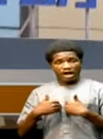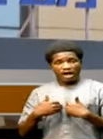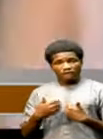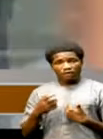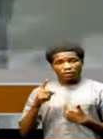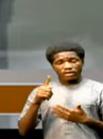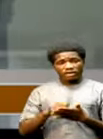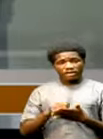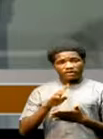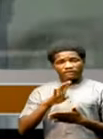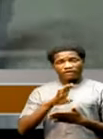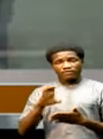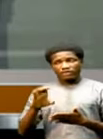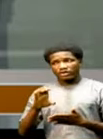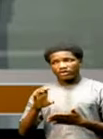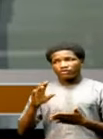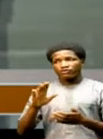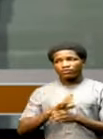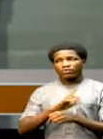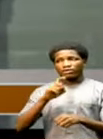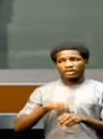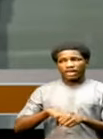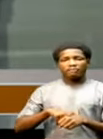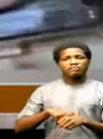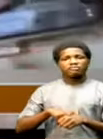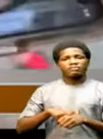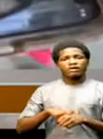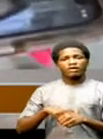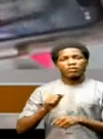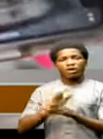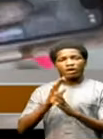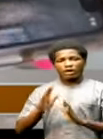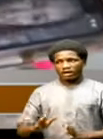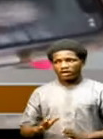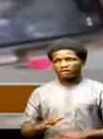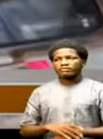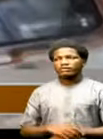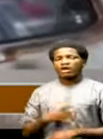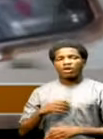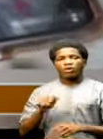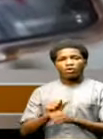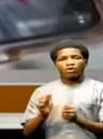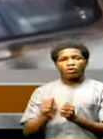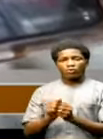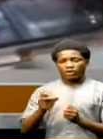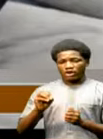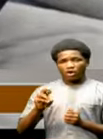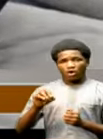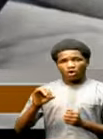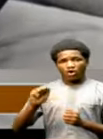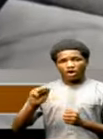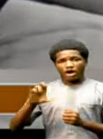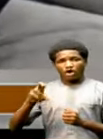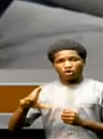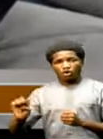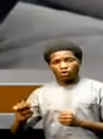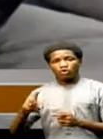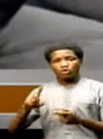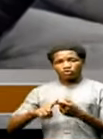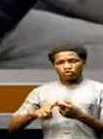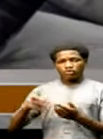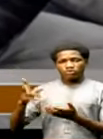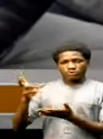1,500 full-time employees and is contracted with Oracle Corp to store TikTok's U.S. user